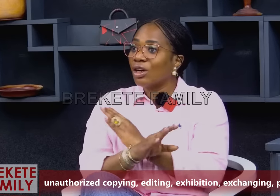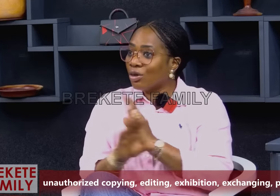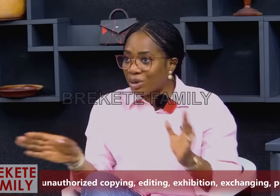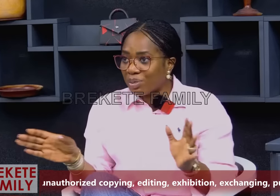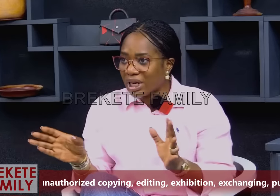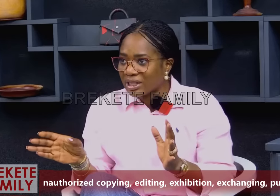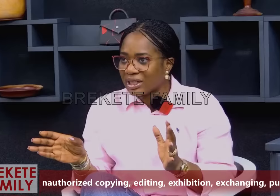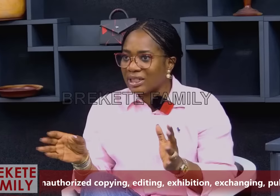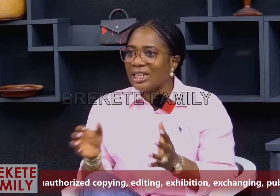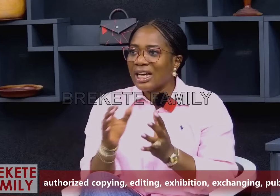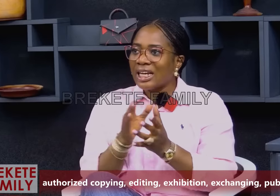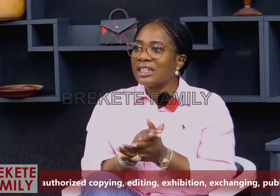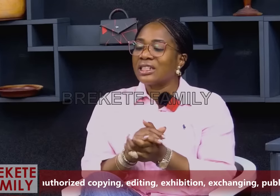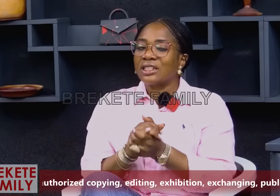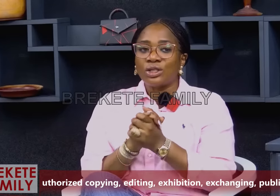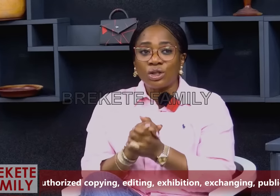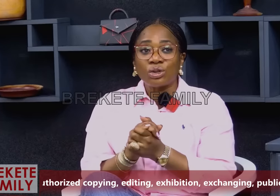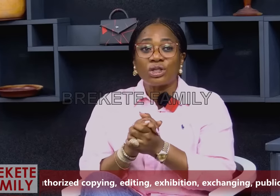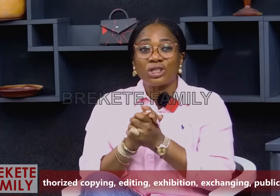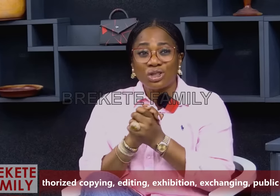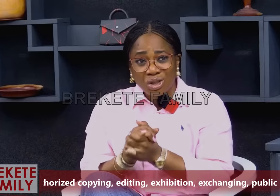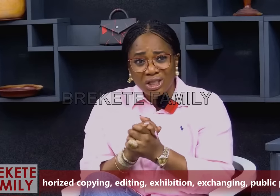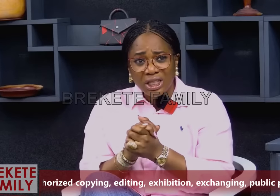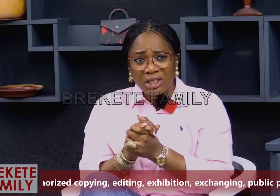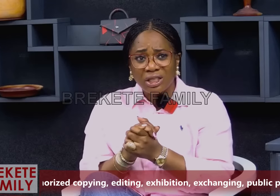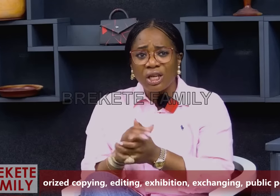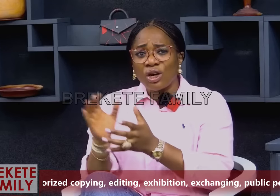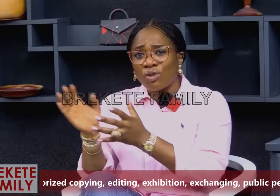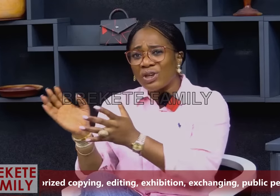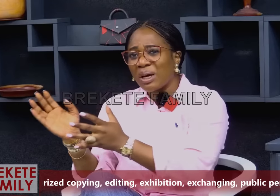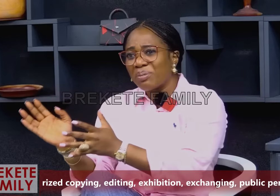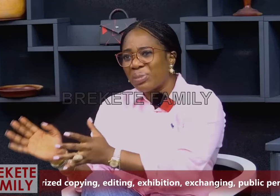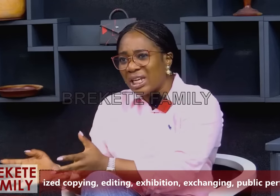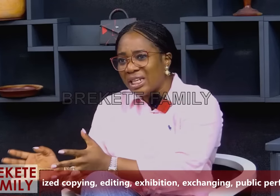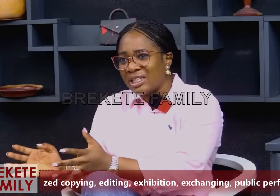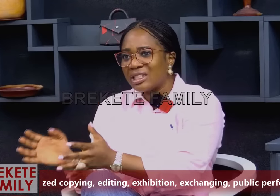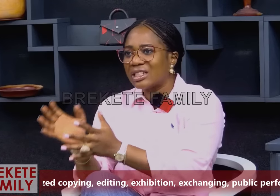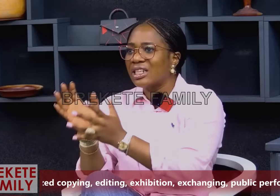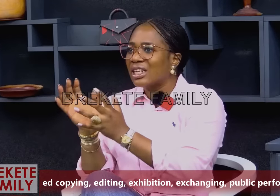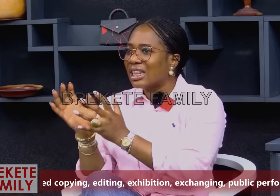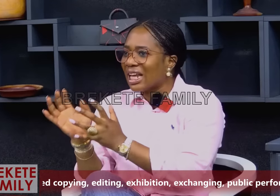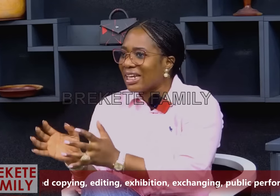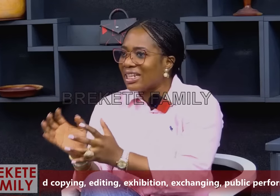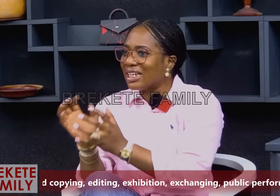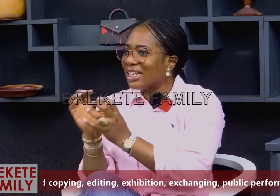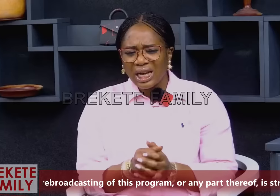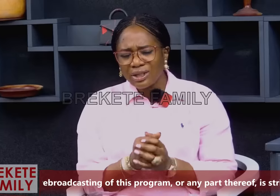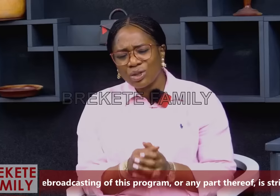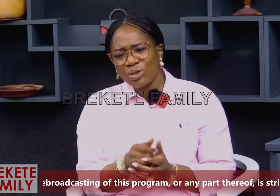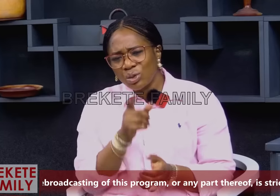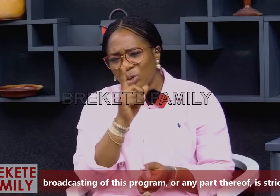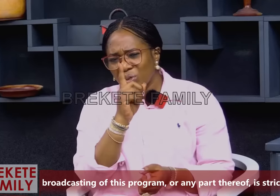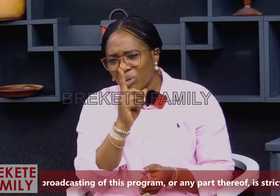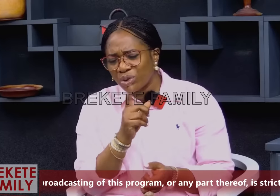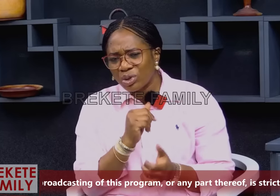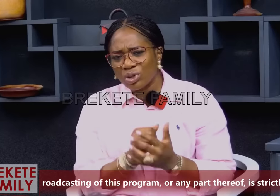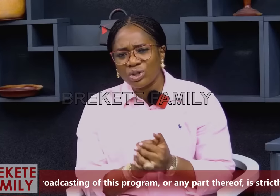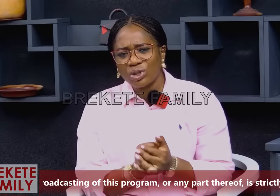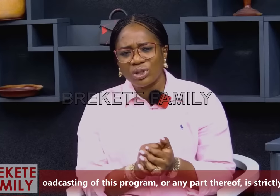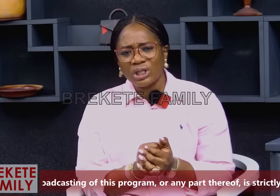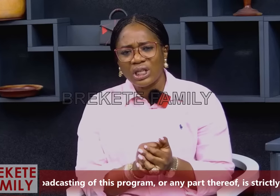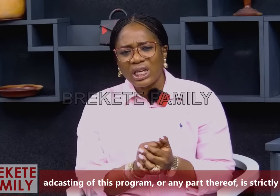thing of the past and this is due to the success of campaigns like has to do